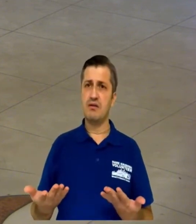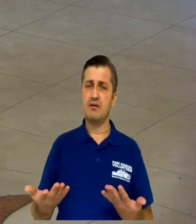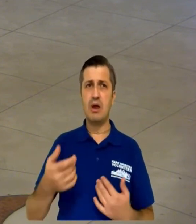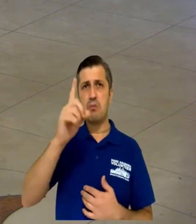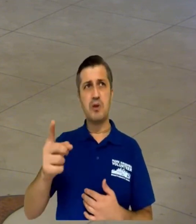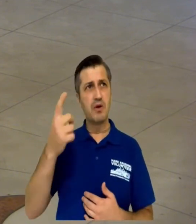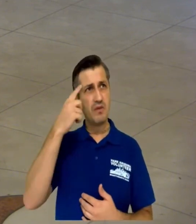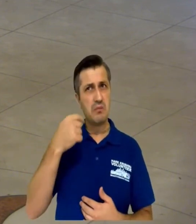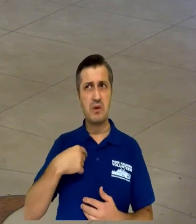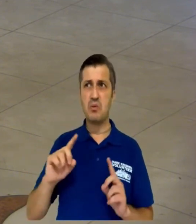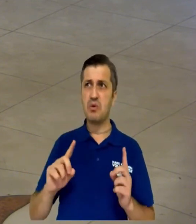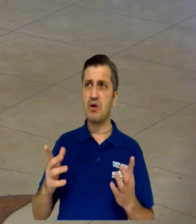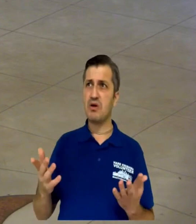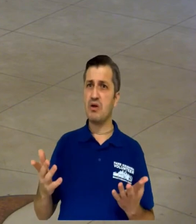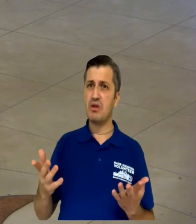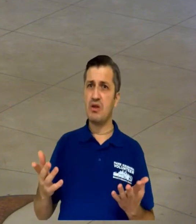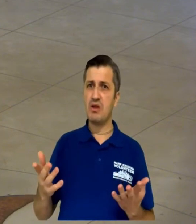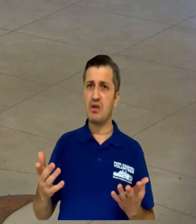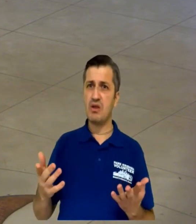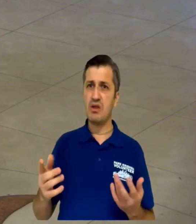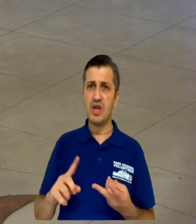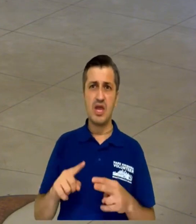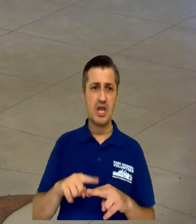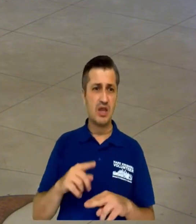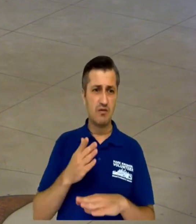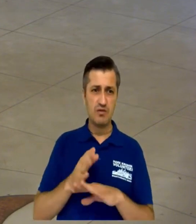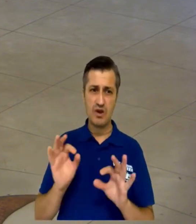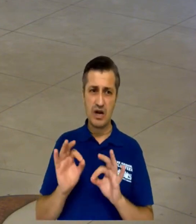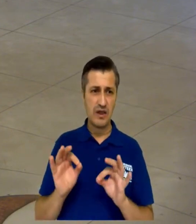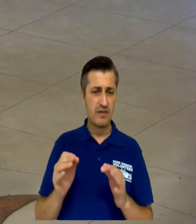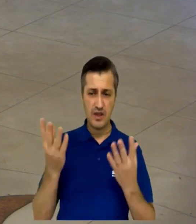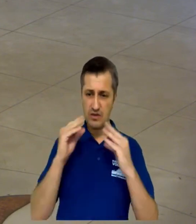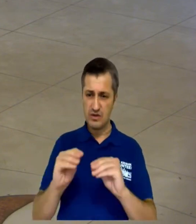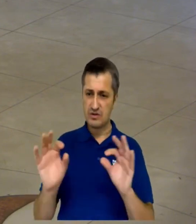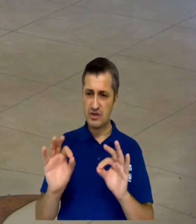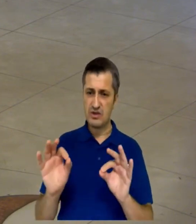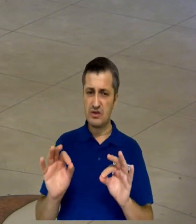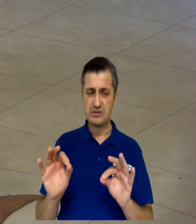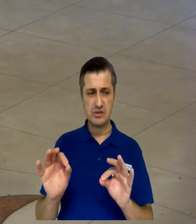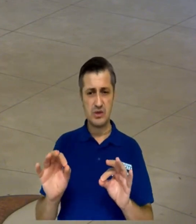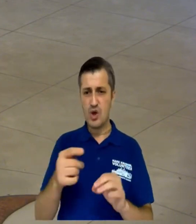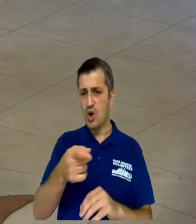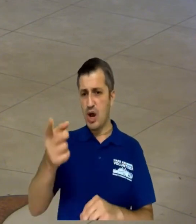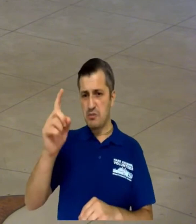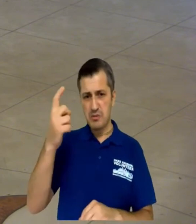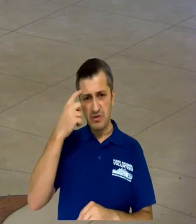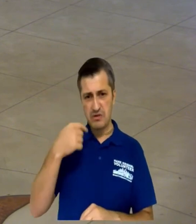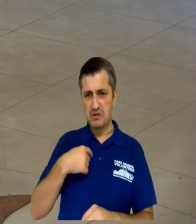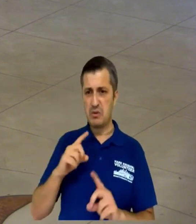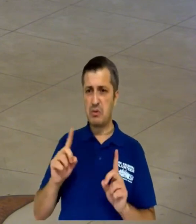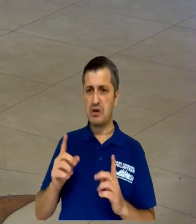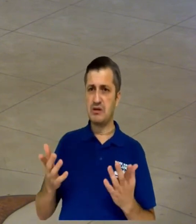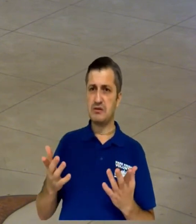everybody talks about you. If you don't do well in your education, everybody is like this is top gossip, top headline gossip,